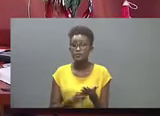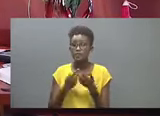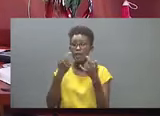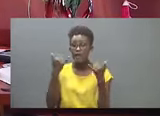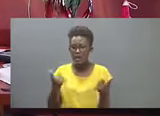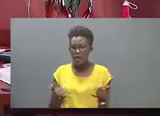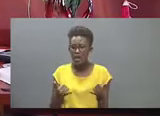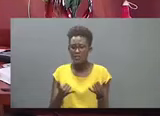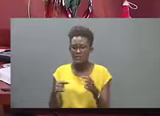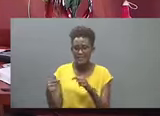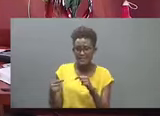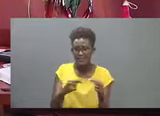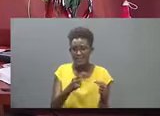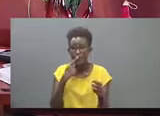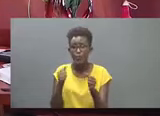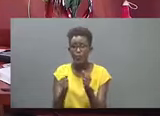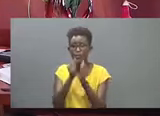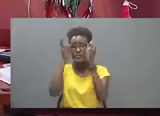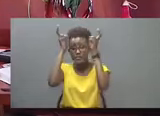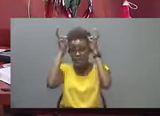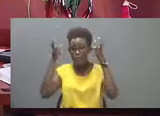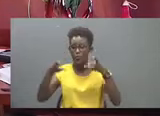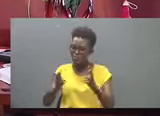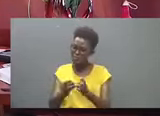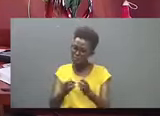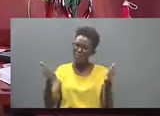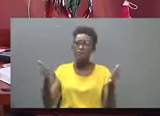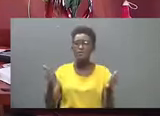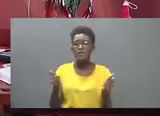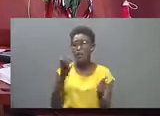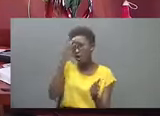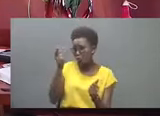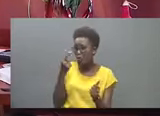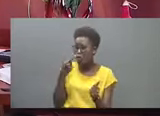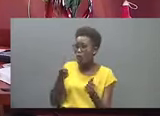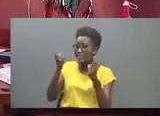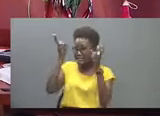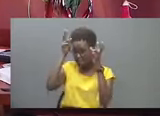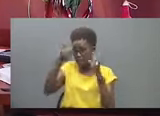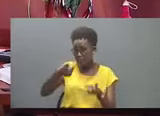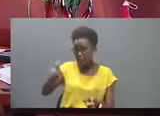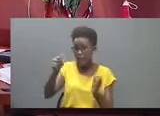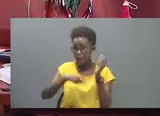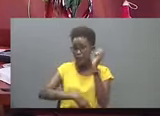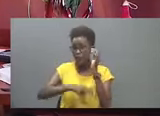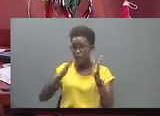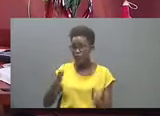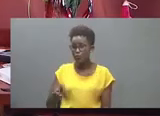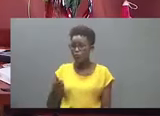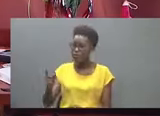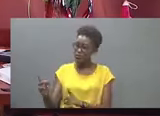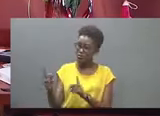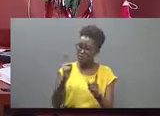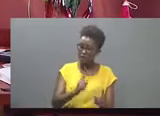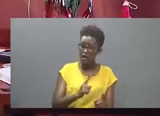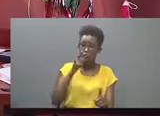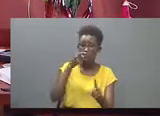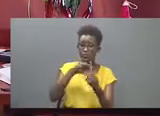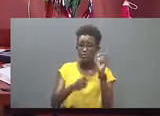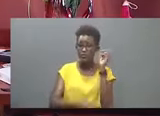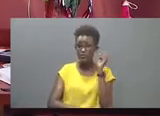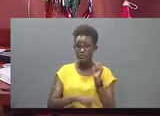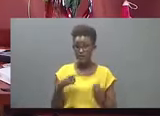Dealing with the devil. Guhangana na Satani. Who is the thief? Ariwe mujura. Who came to steal? Waje